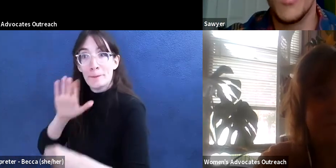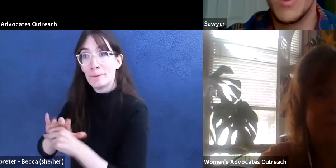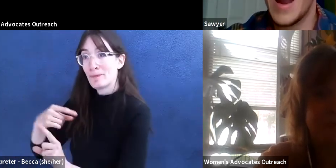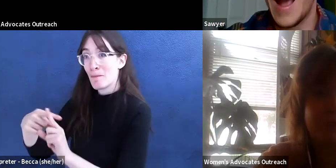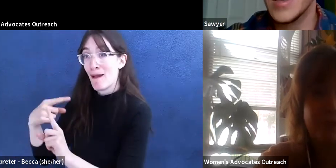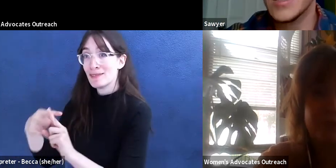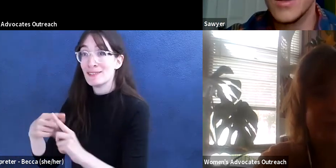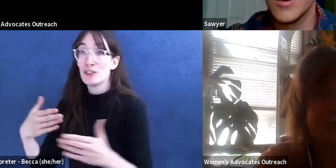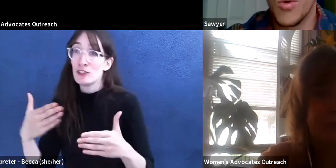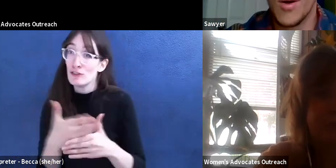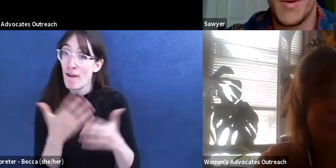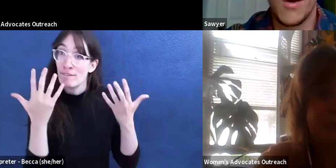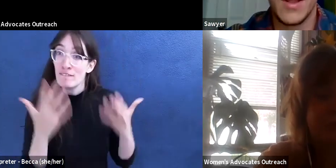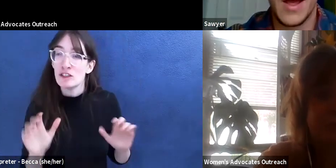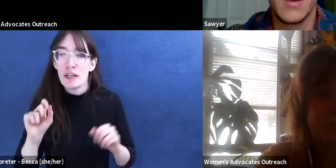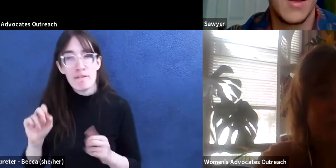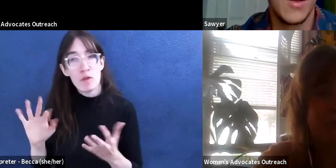talk more about it?